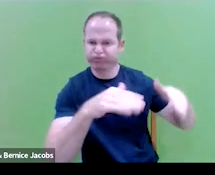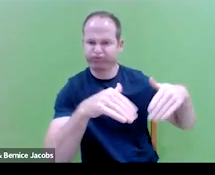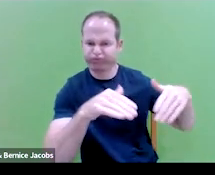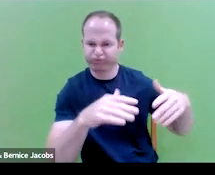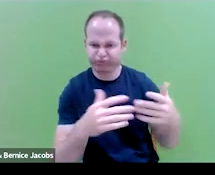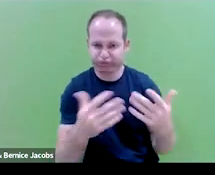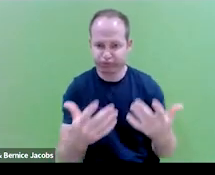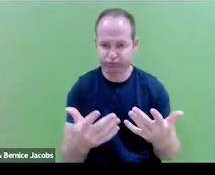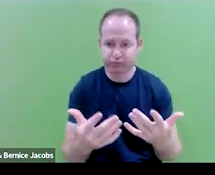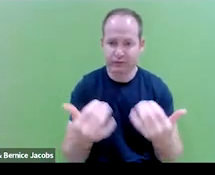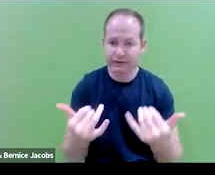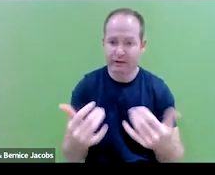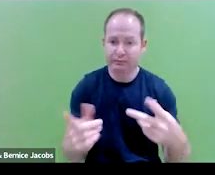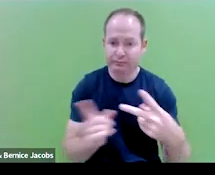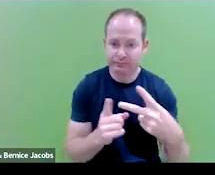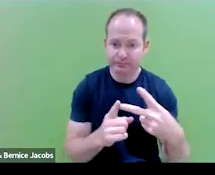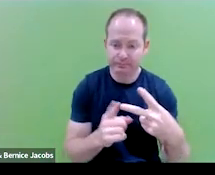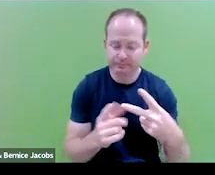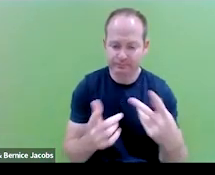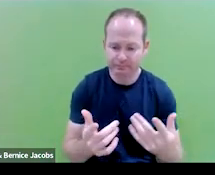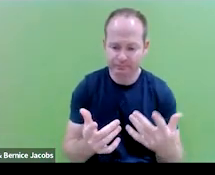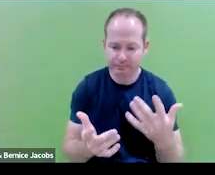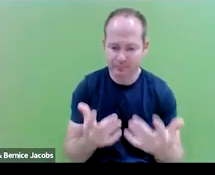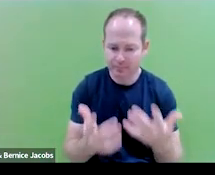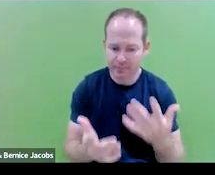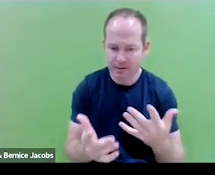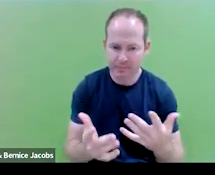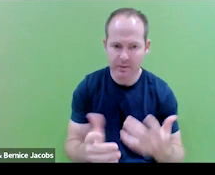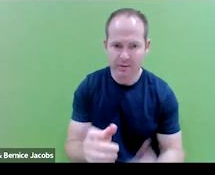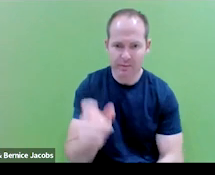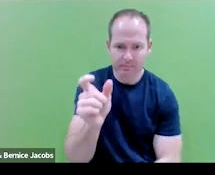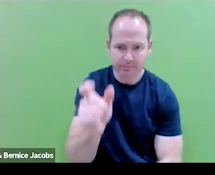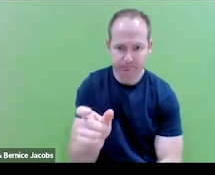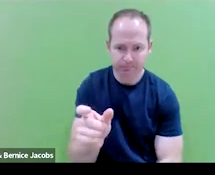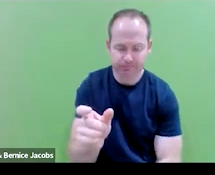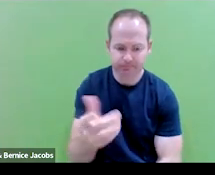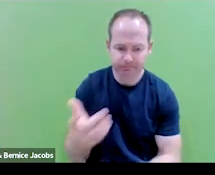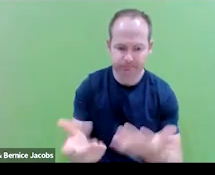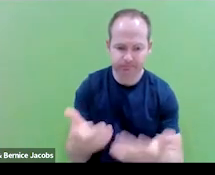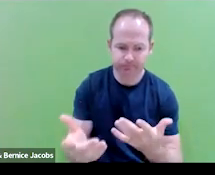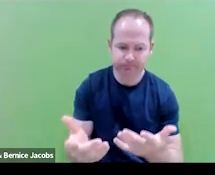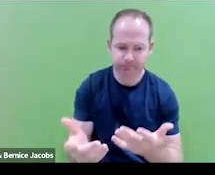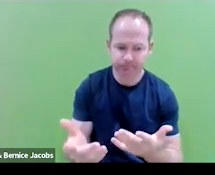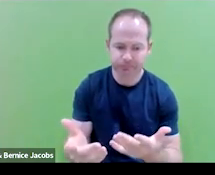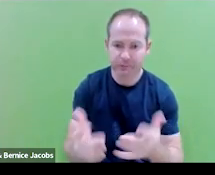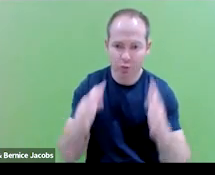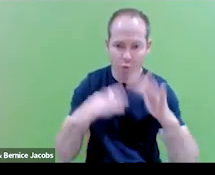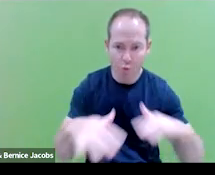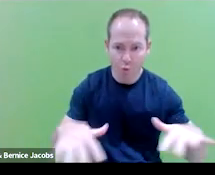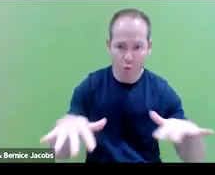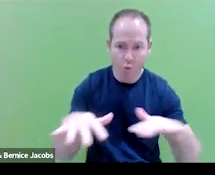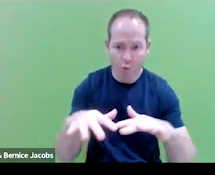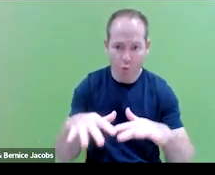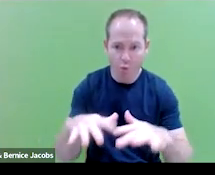on the flip side of that is that won't the constant accounting for everybody